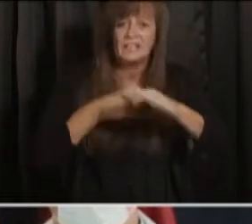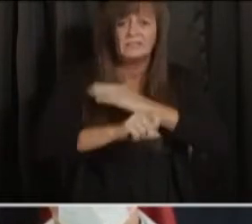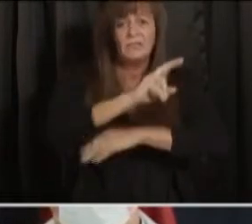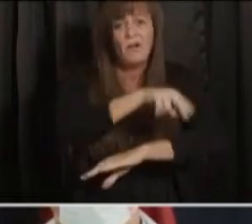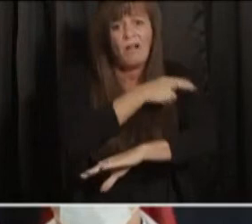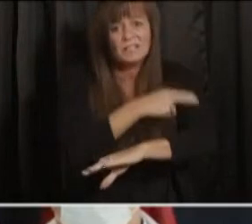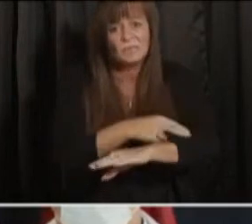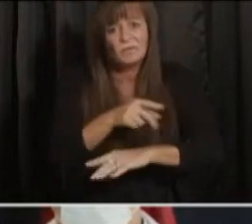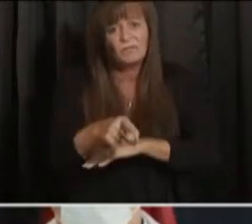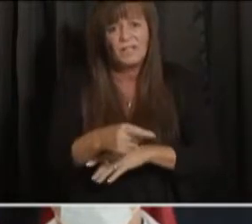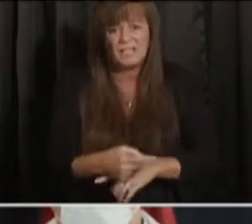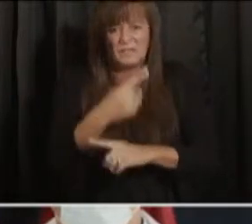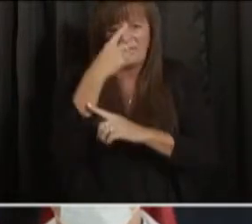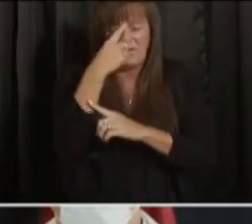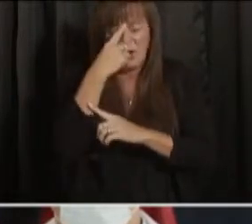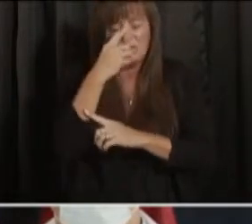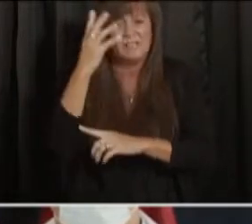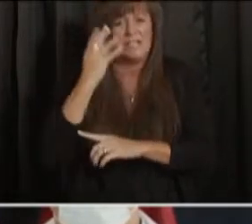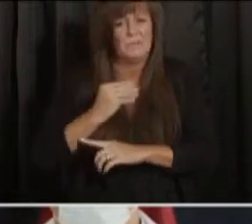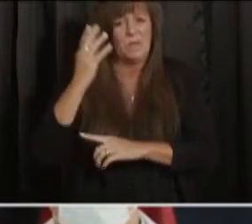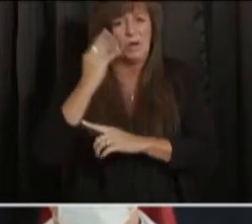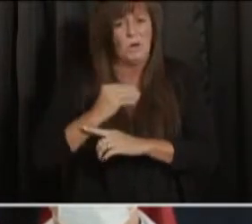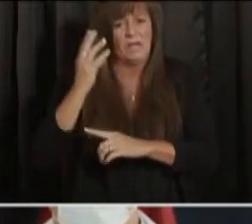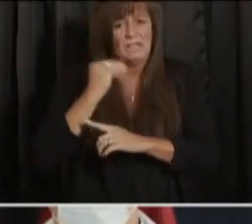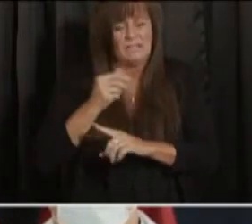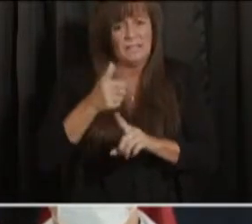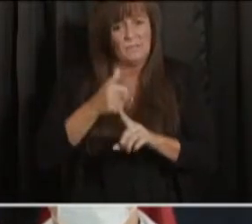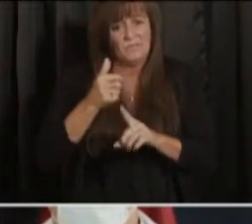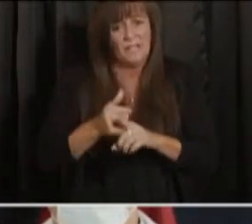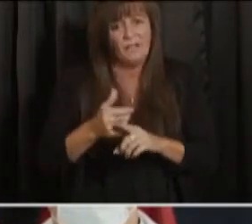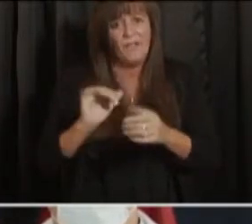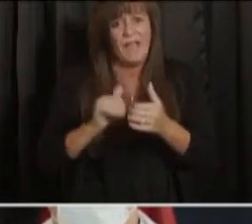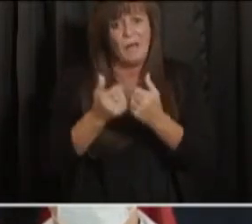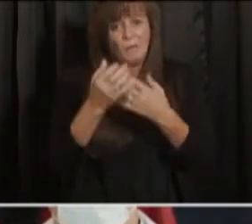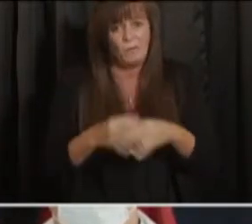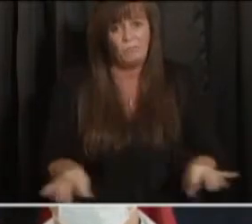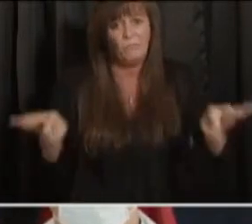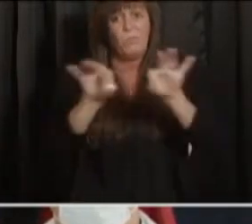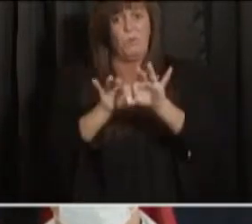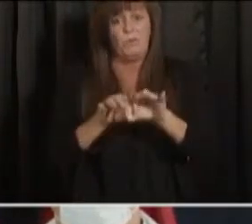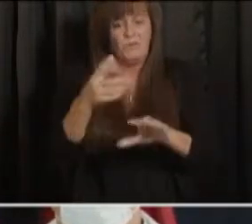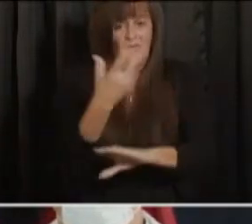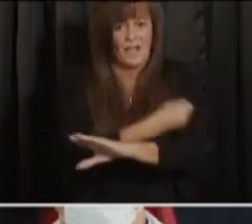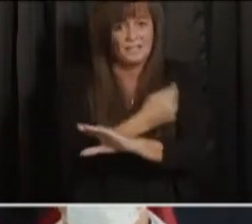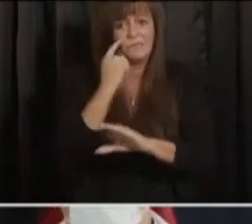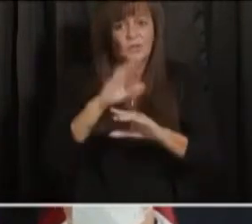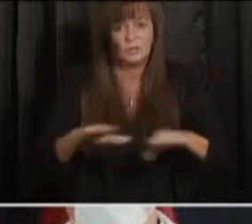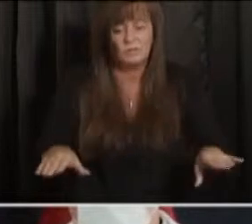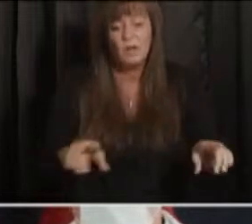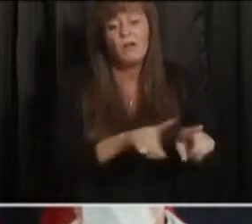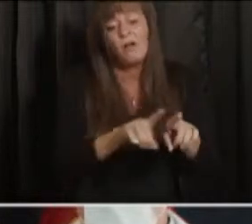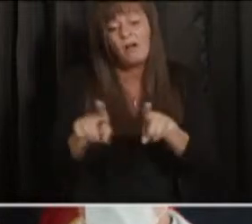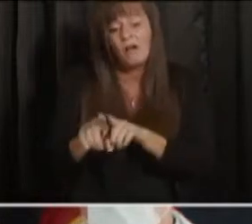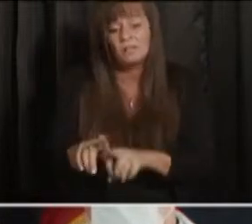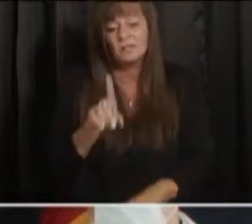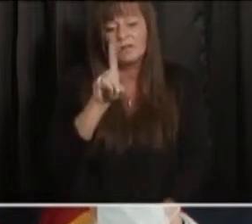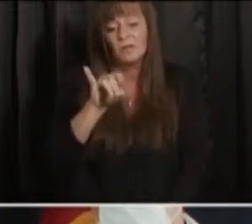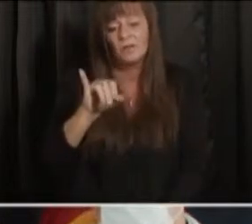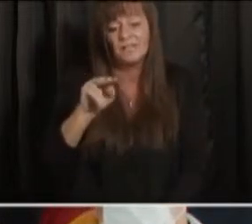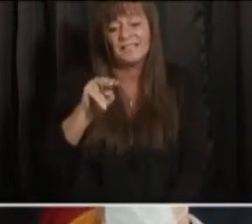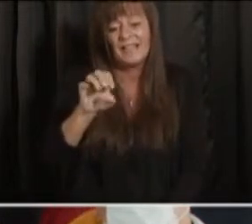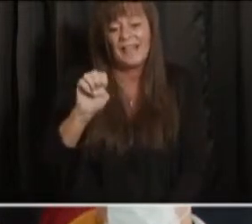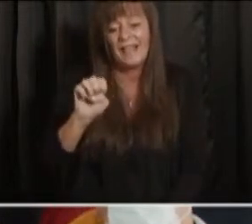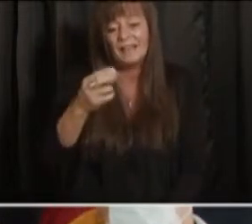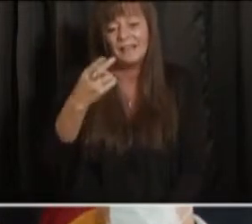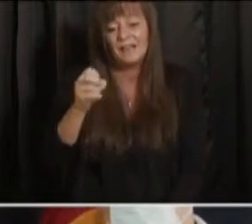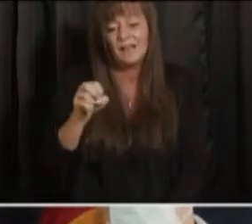of how important this vaccine will be for our kids. We're also joined by Deanna Herrera, Deputy Director of the Division of Disease Control and